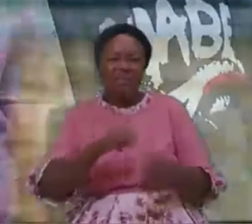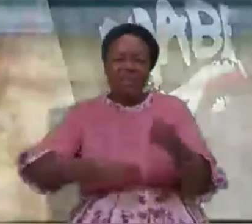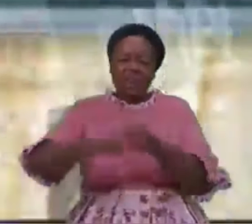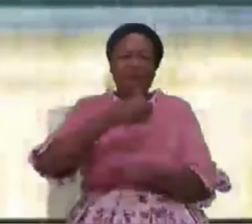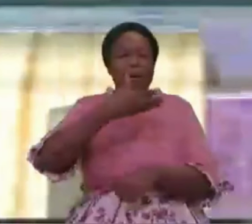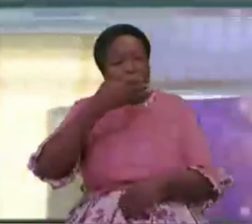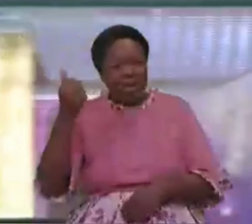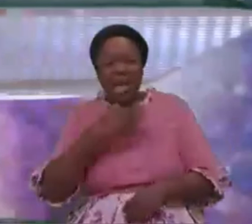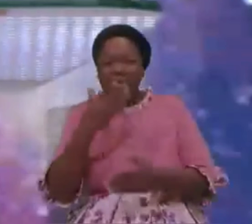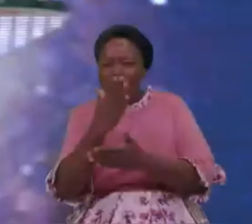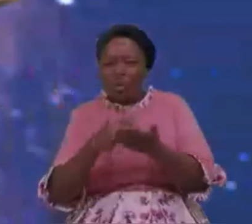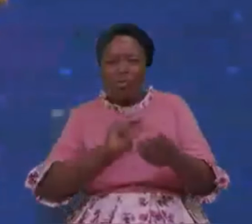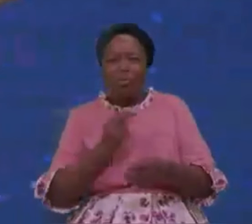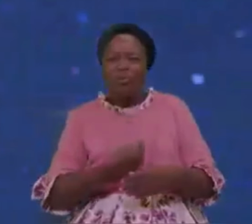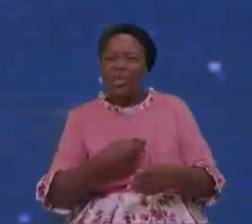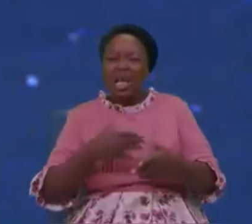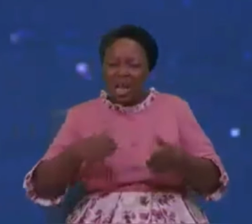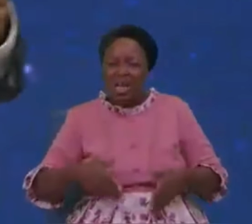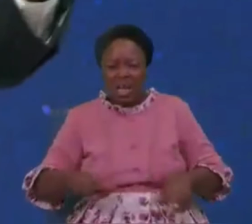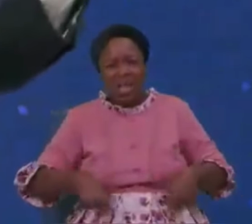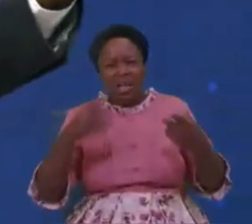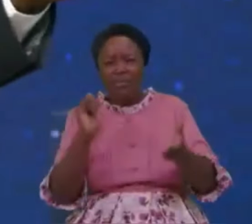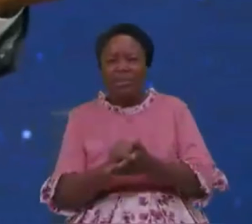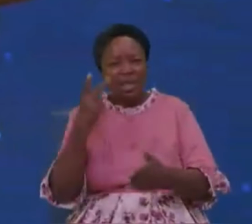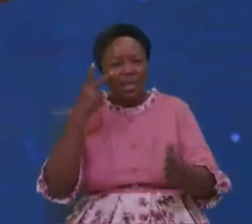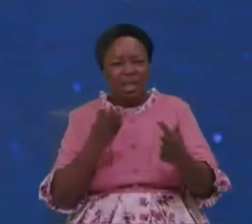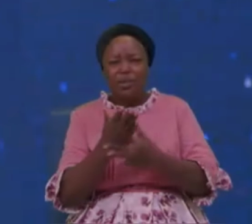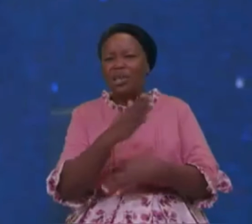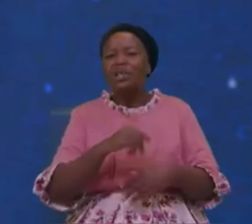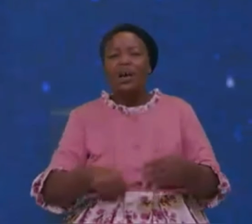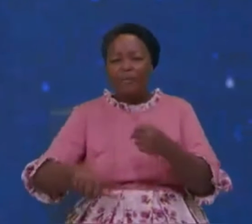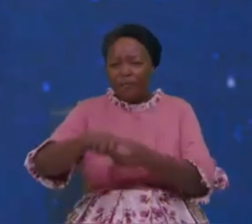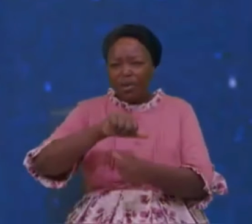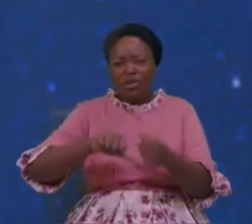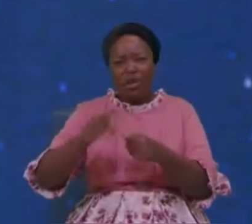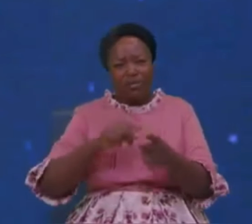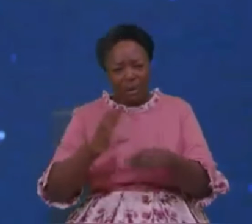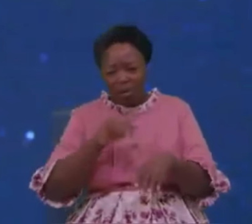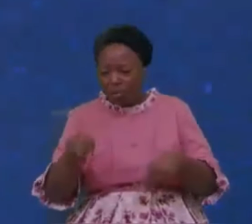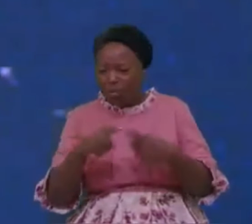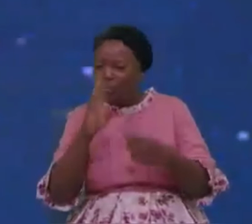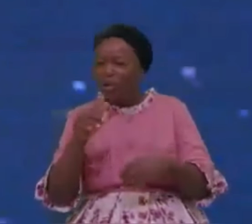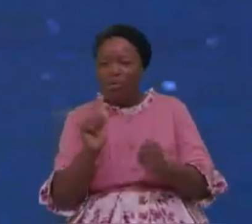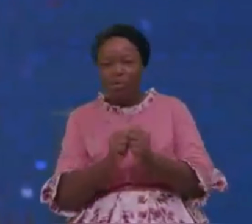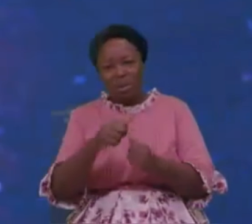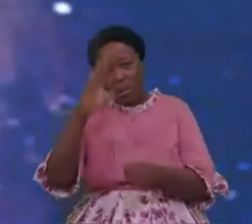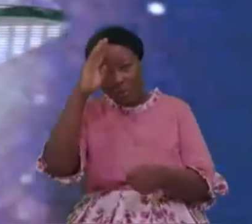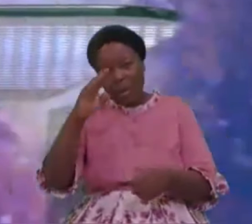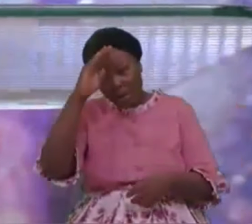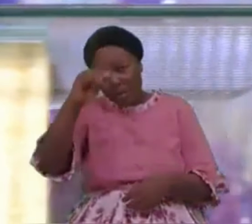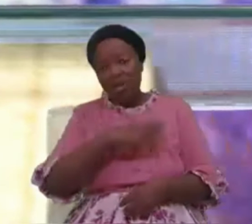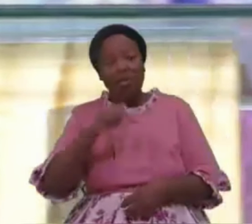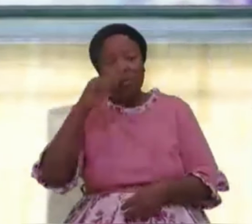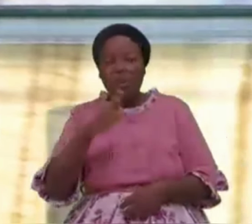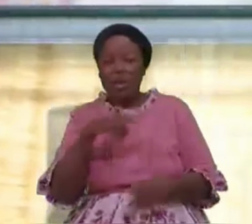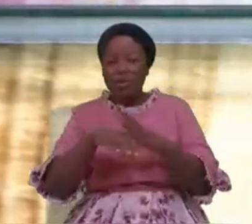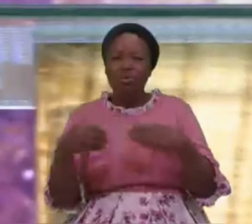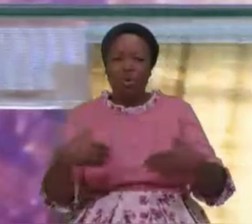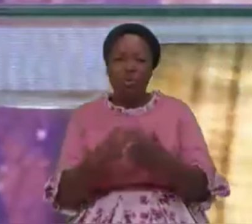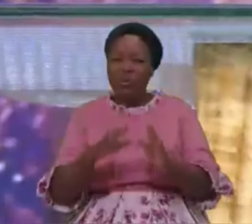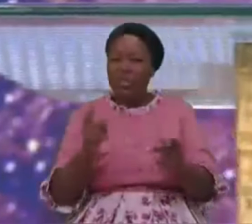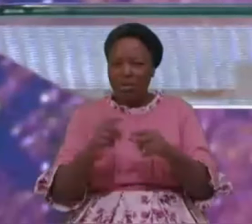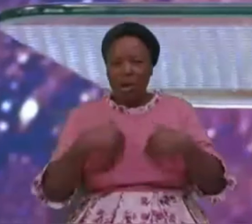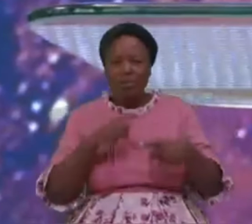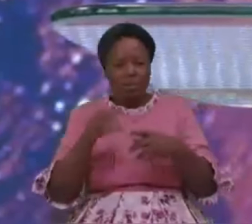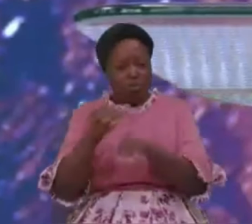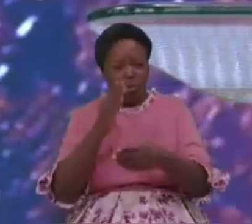we have transparent fellowship. If you happen to be with a man, you happen to be with a woman in your office, and maybe you have to do